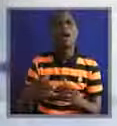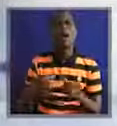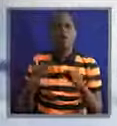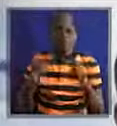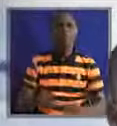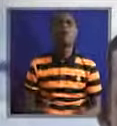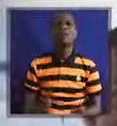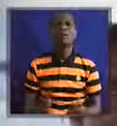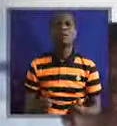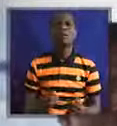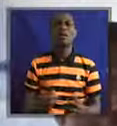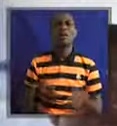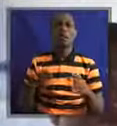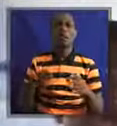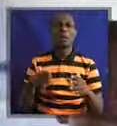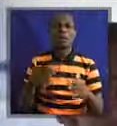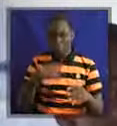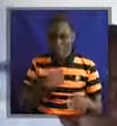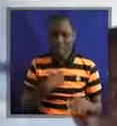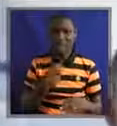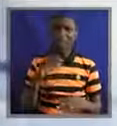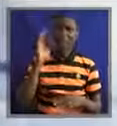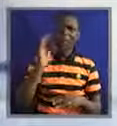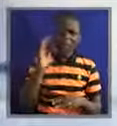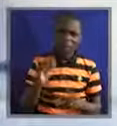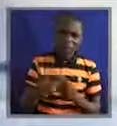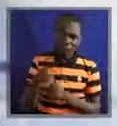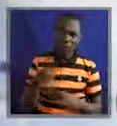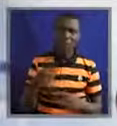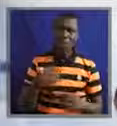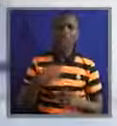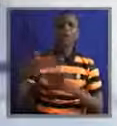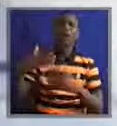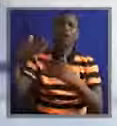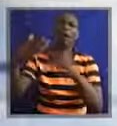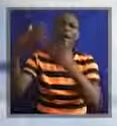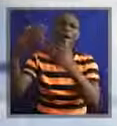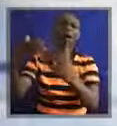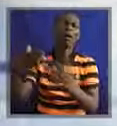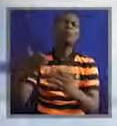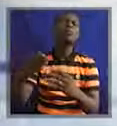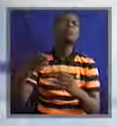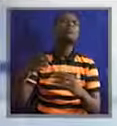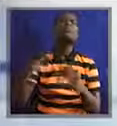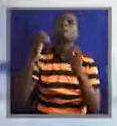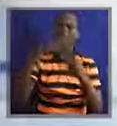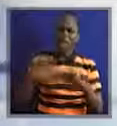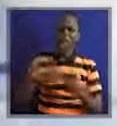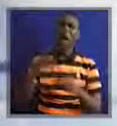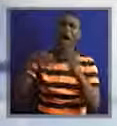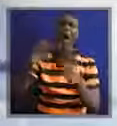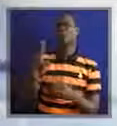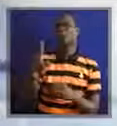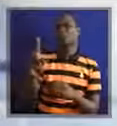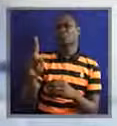se me wo I want to atoaso obi a ebetumi abo obi din enipa be se 100 a edi manim